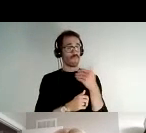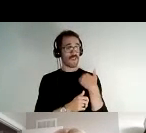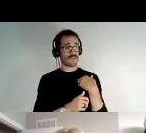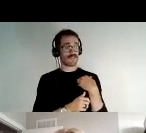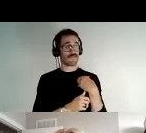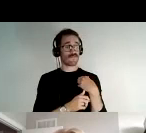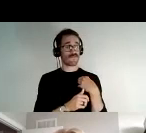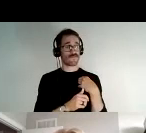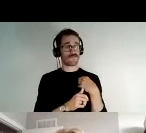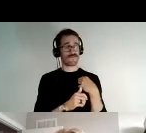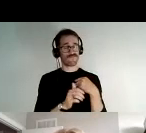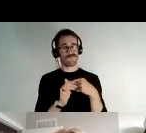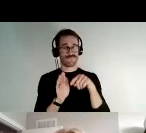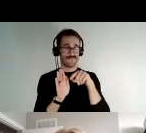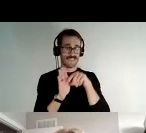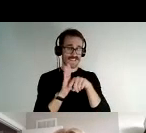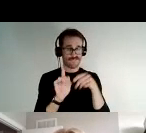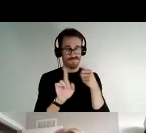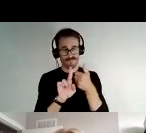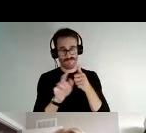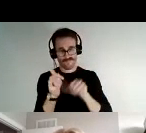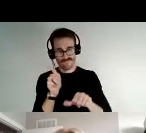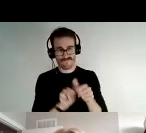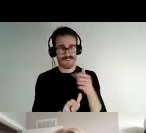suicide rates in